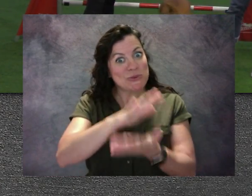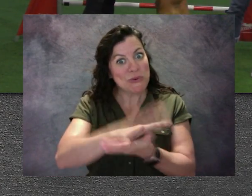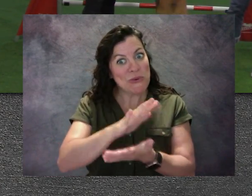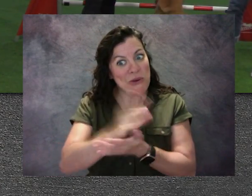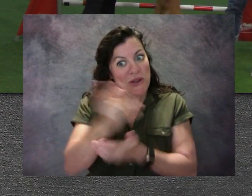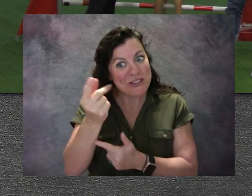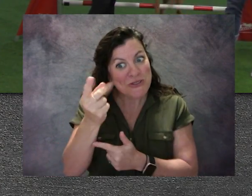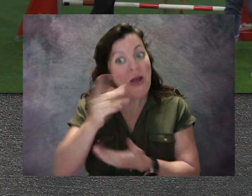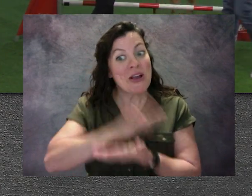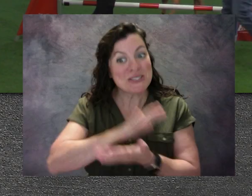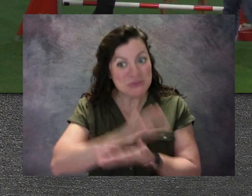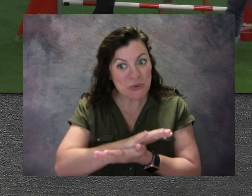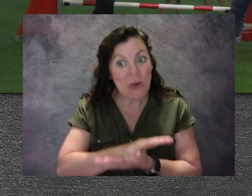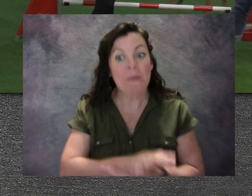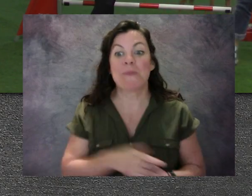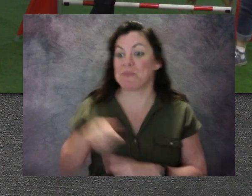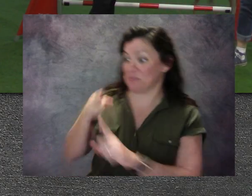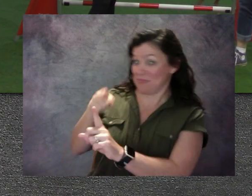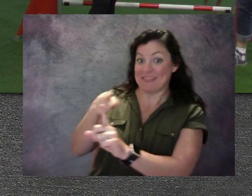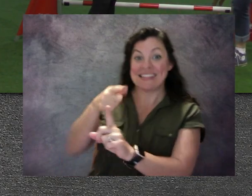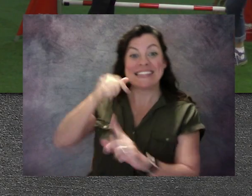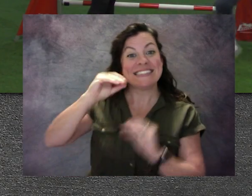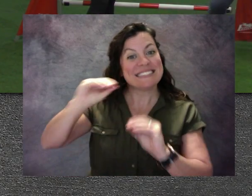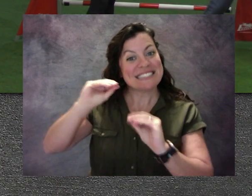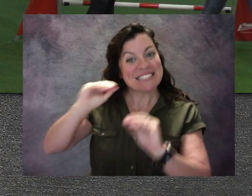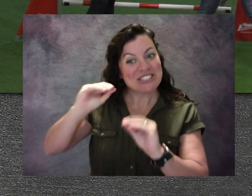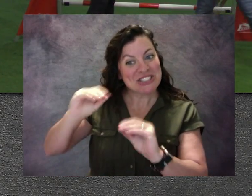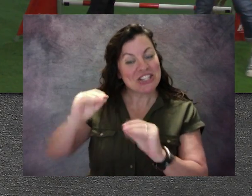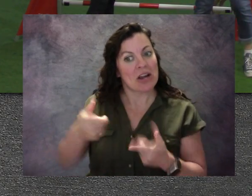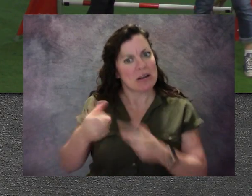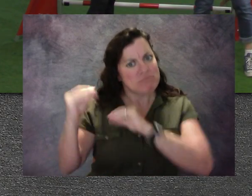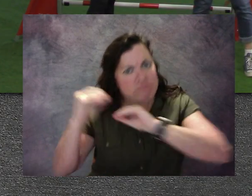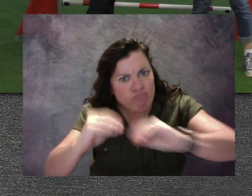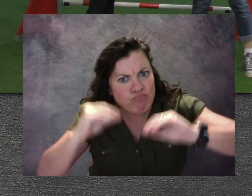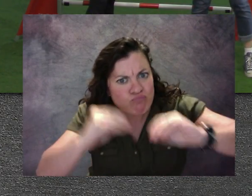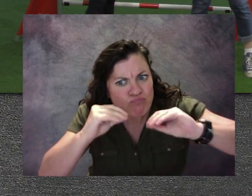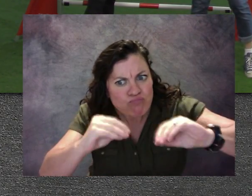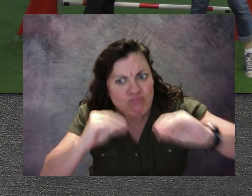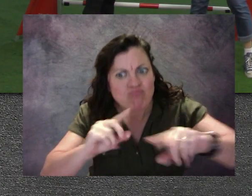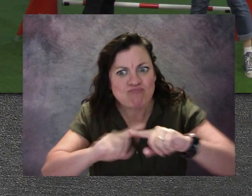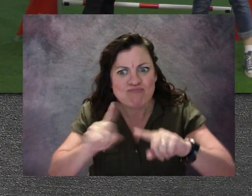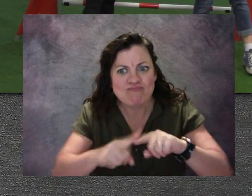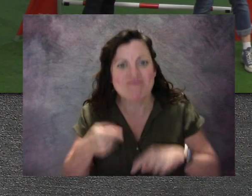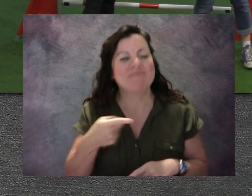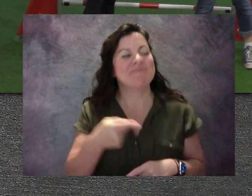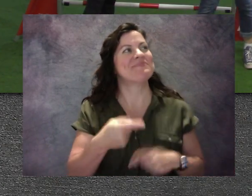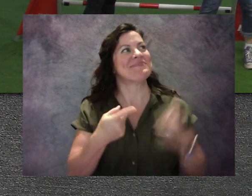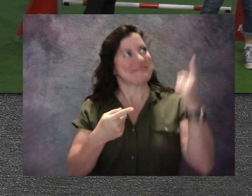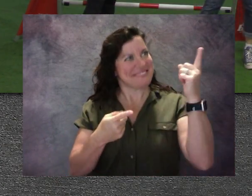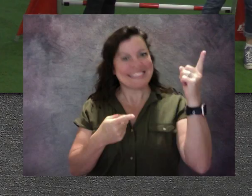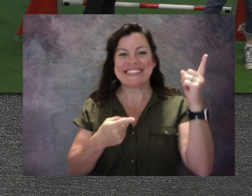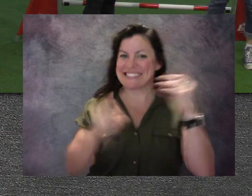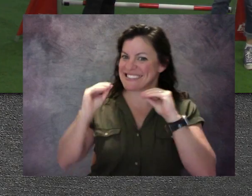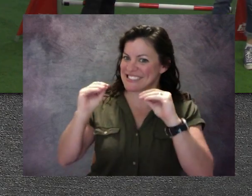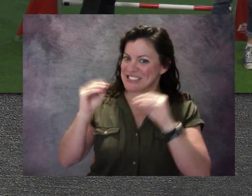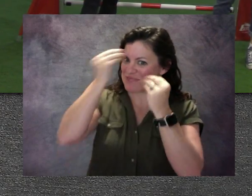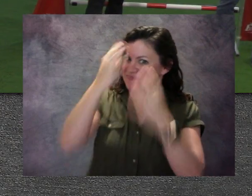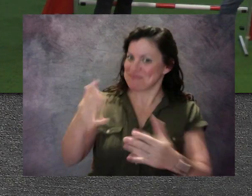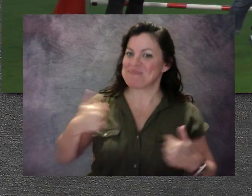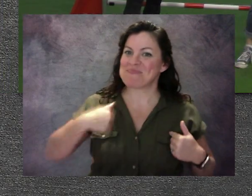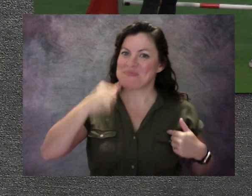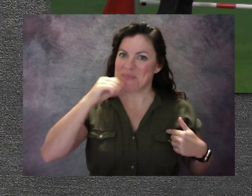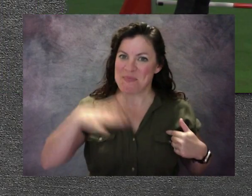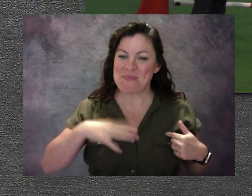been teaching us some things. Hi everyone, I'm Miss Els. I'm Wagner's teacher and also Miss